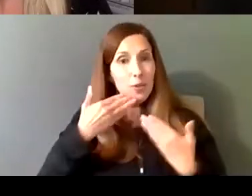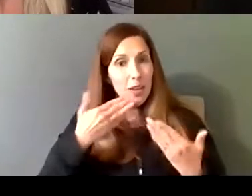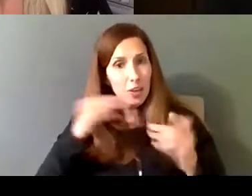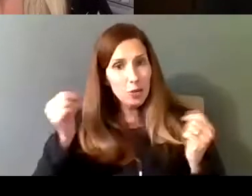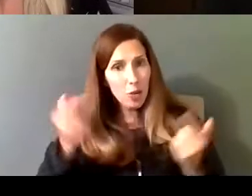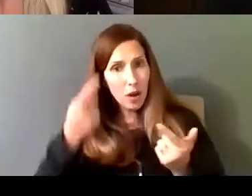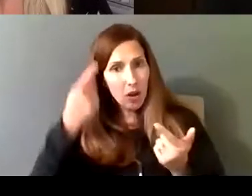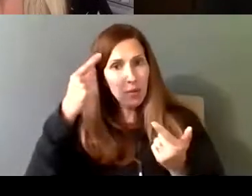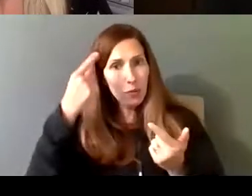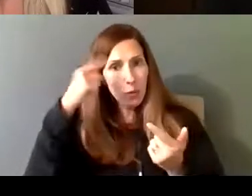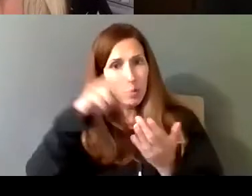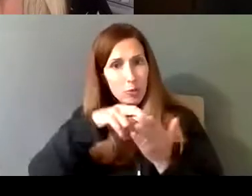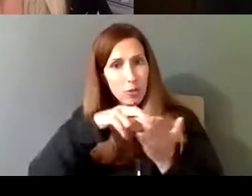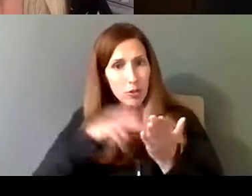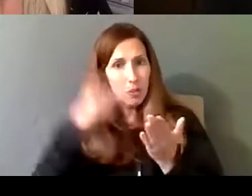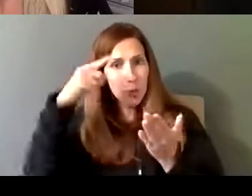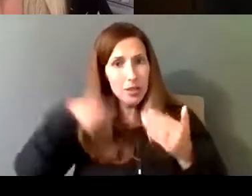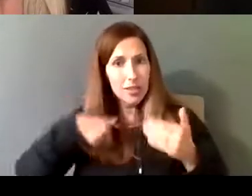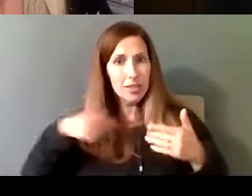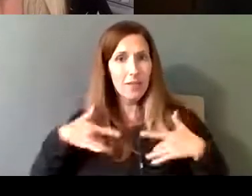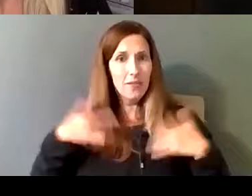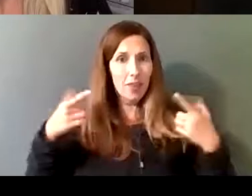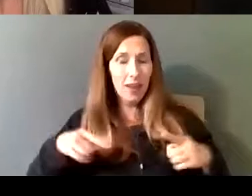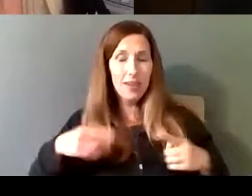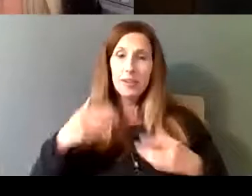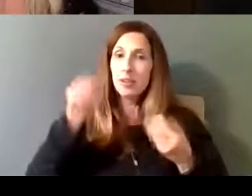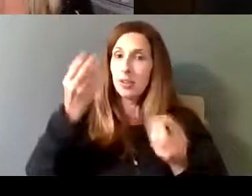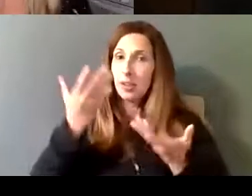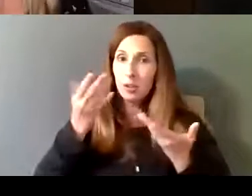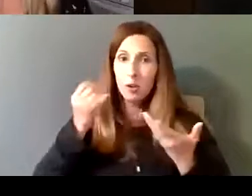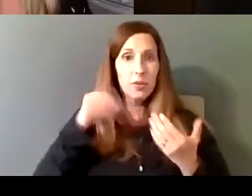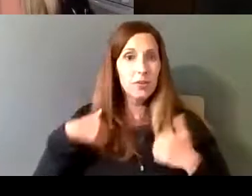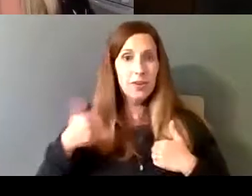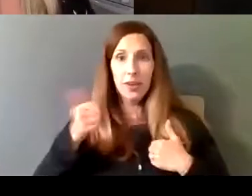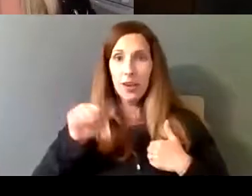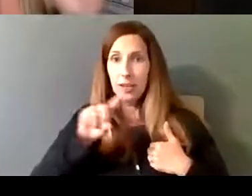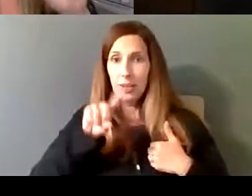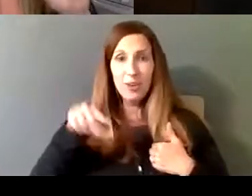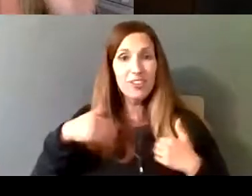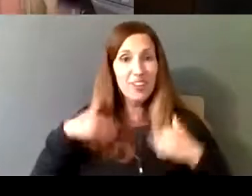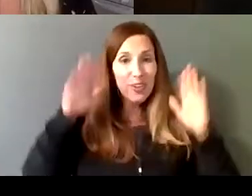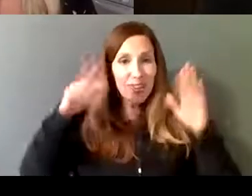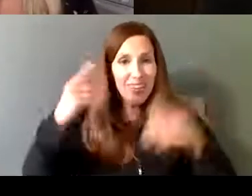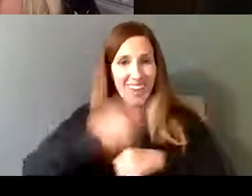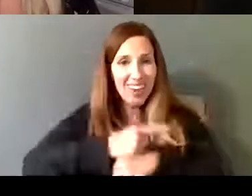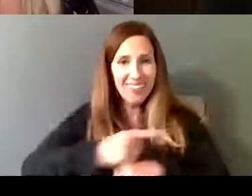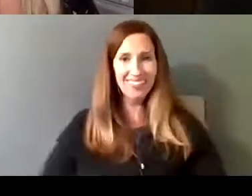the event, and let us know if you have any questions. Have a great day.